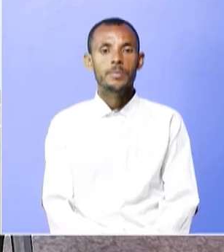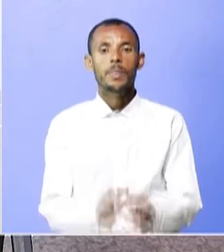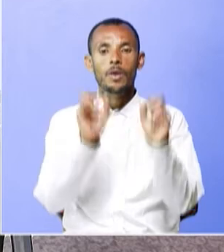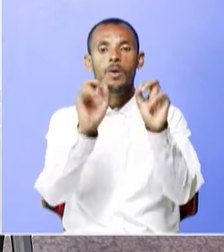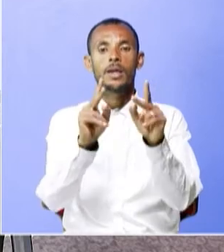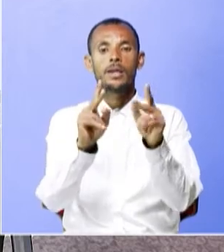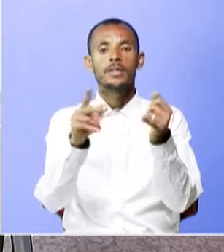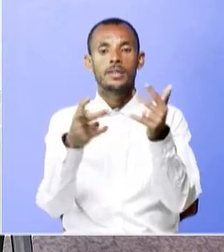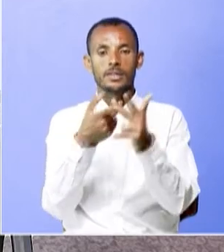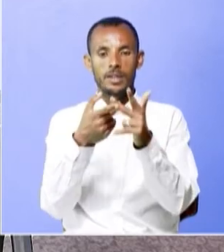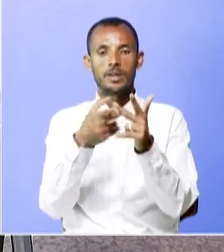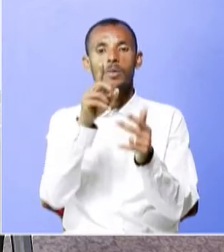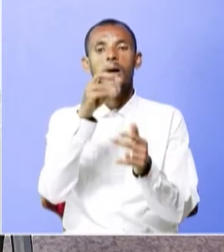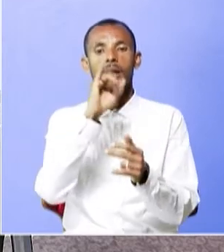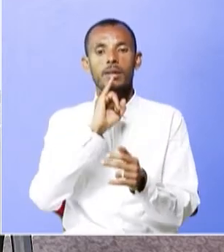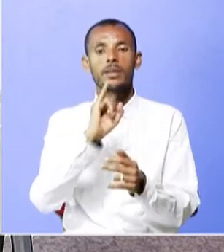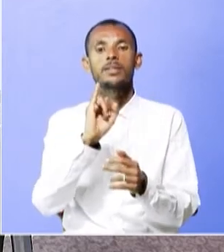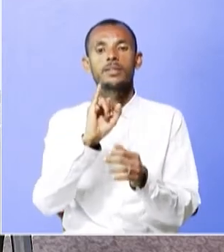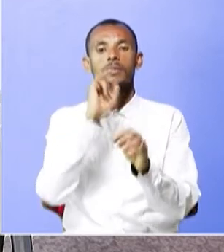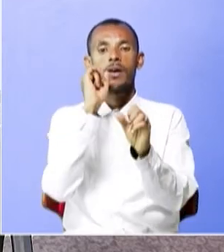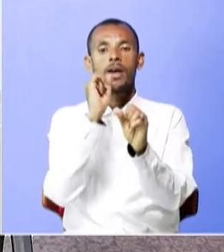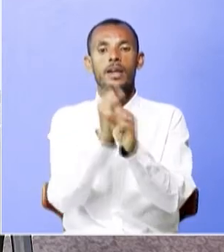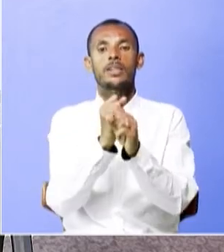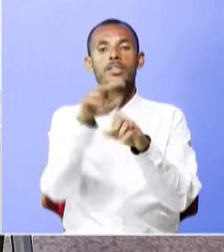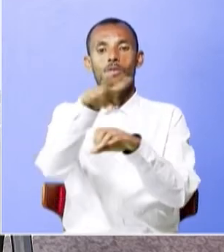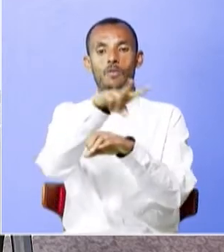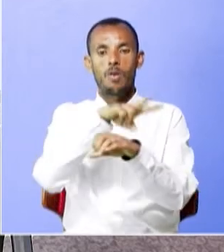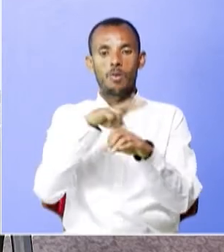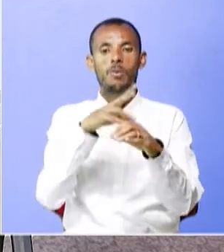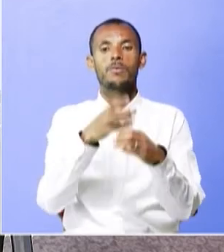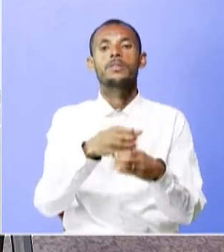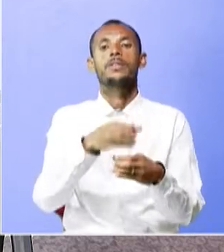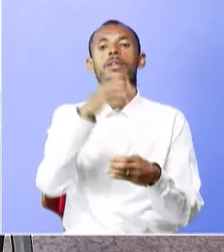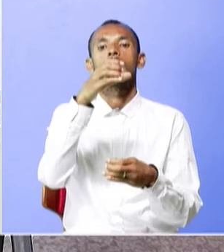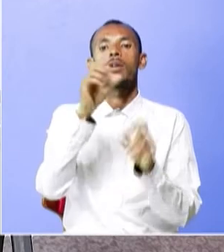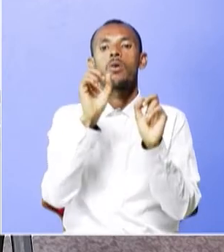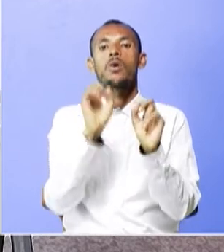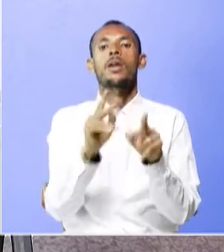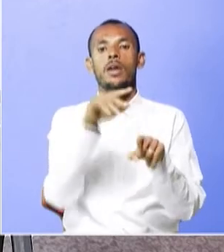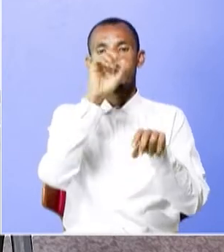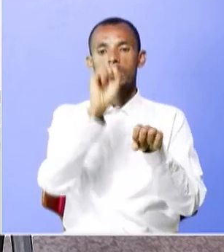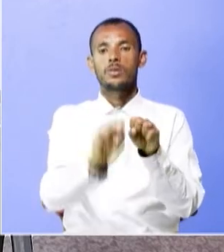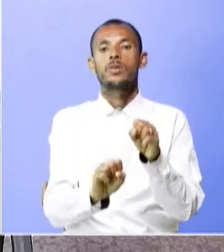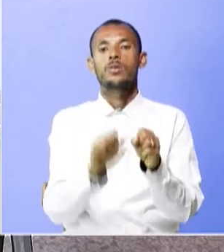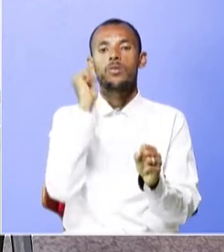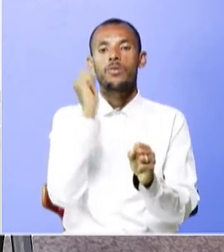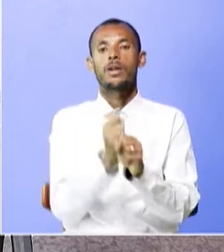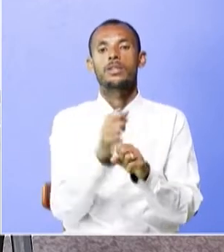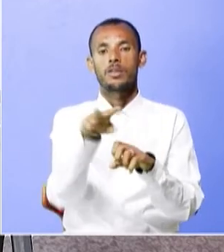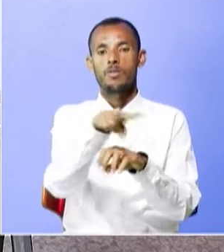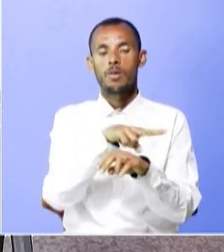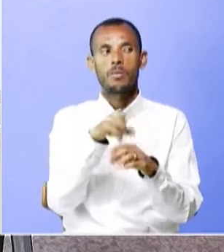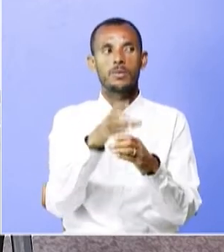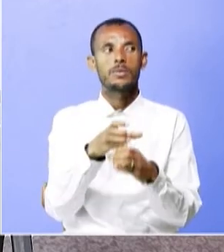okay. The third one is finding the volume of the cylinder. Okay, so to find the volume of